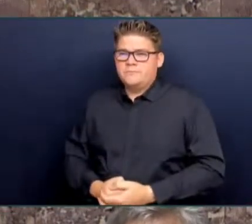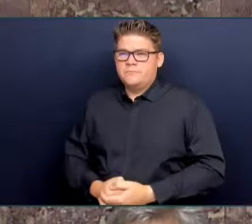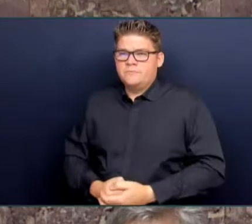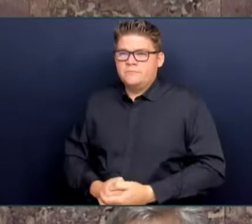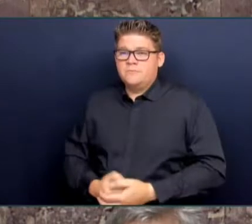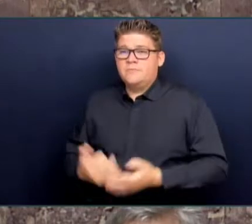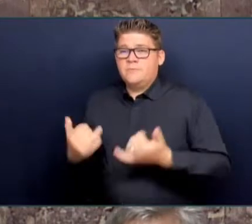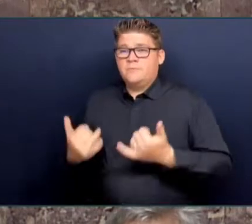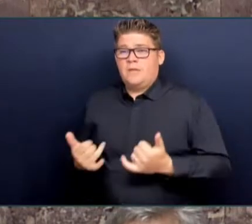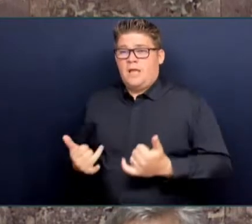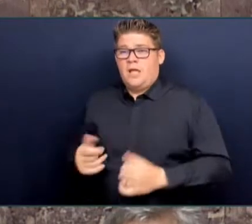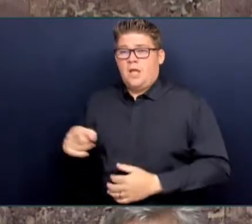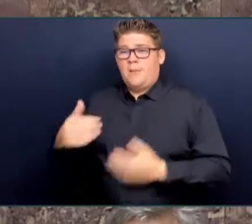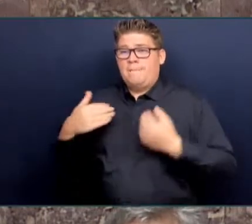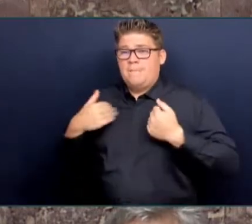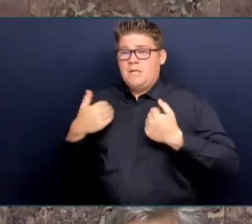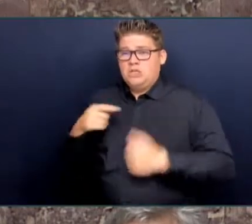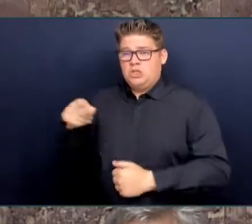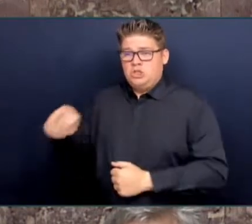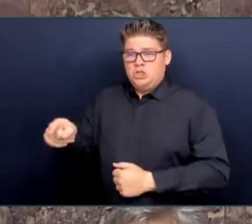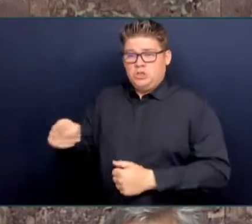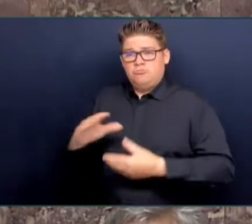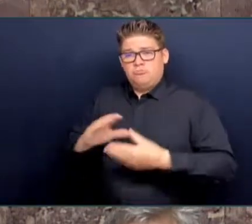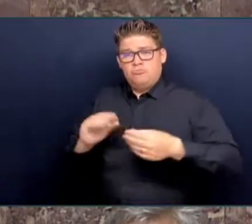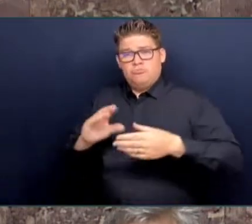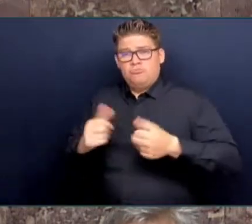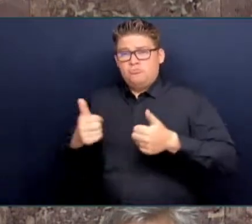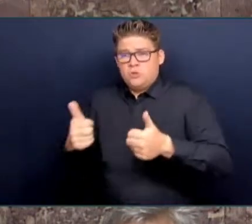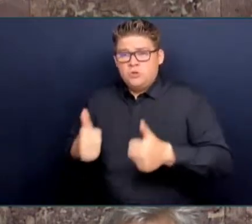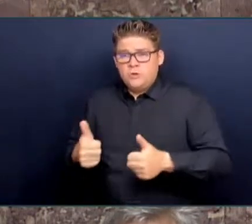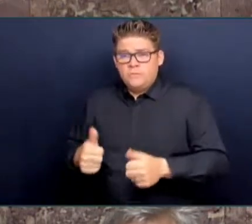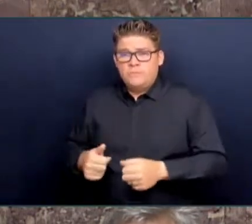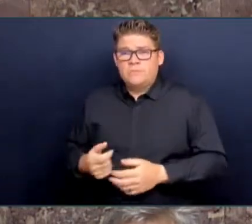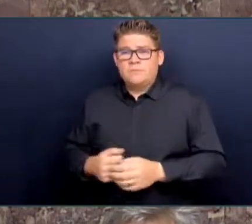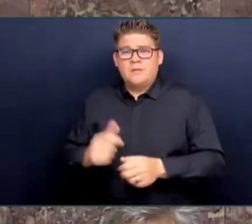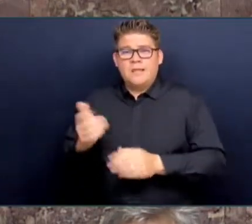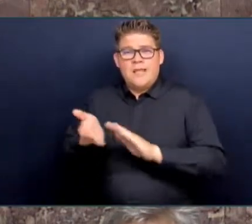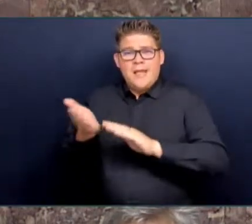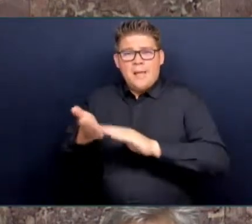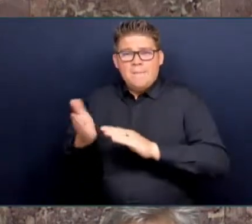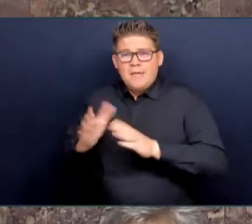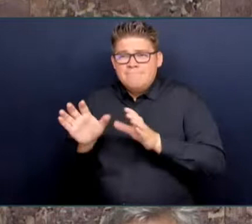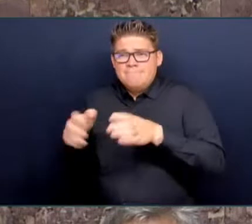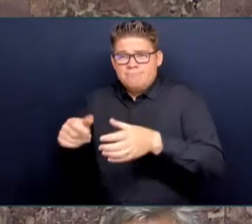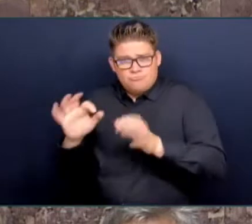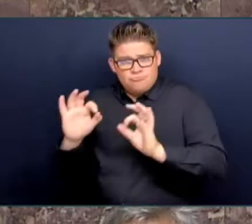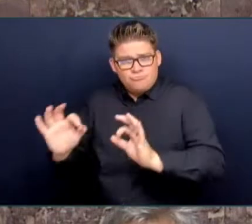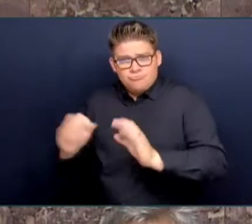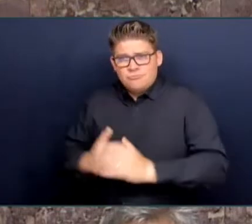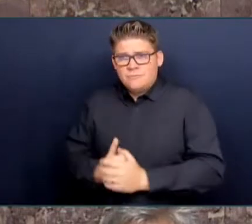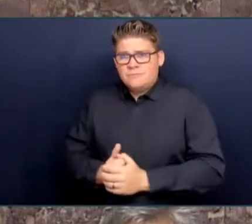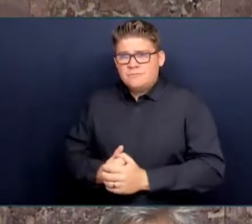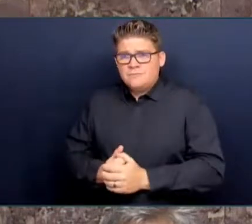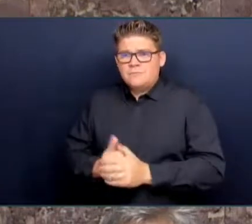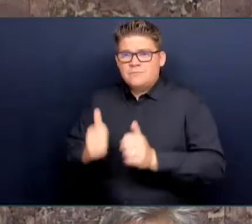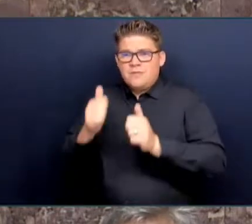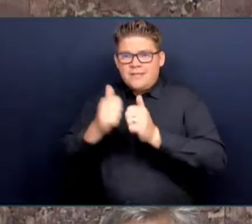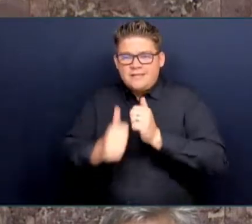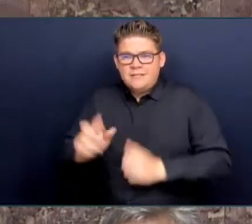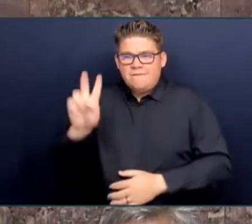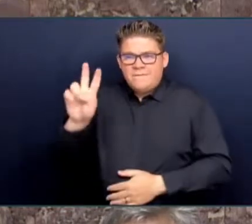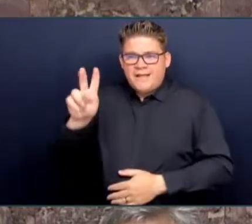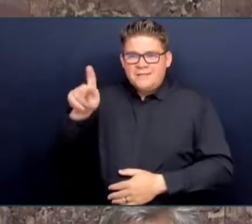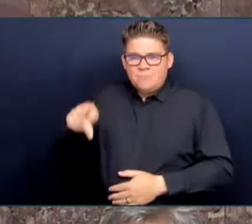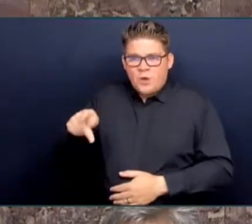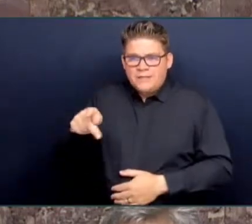presidents across the health authorities making on average $400,000 each and spending $1.3 billion more on administrative costs